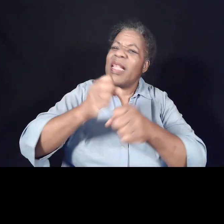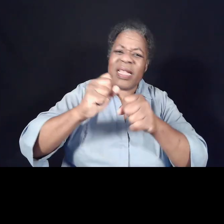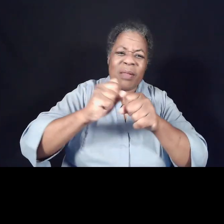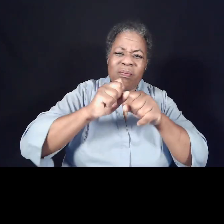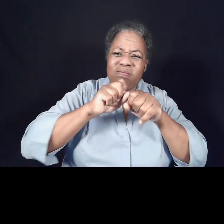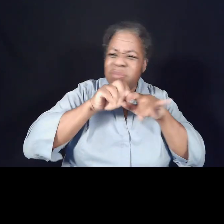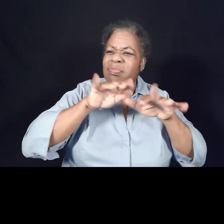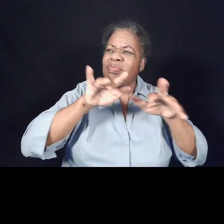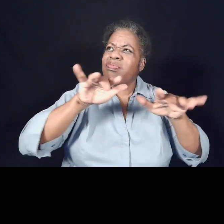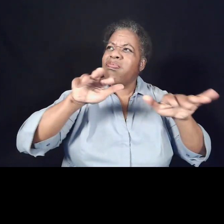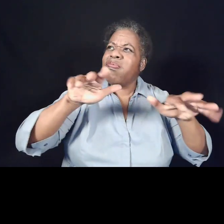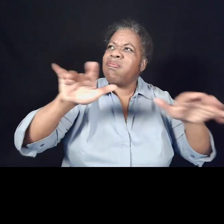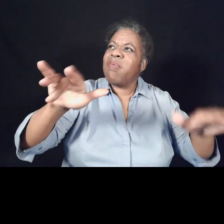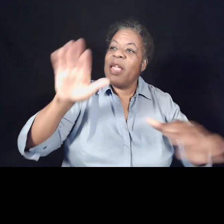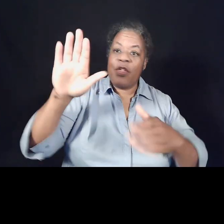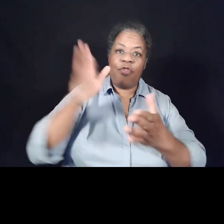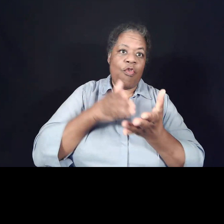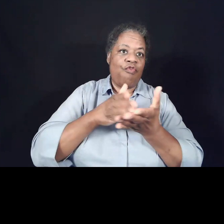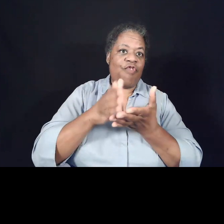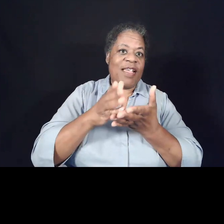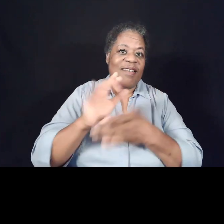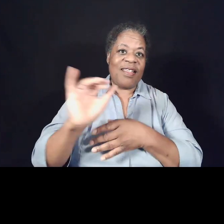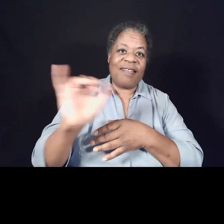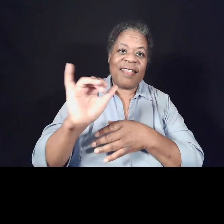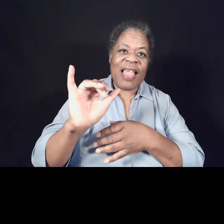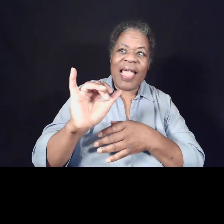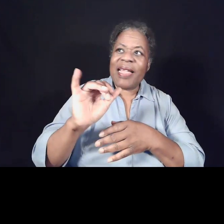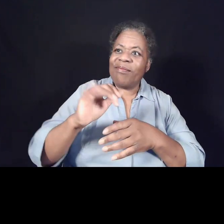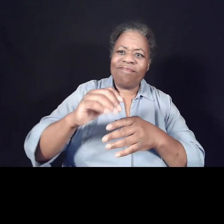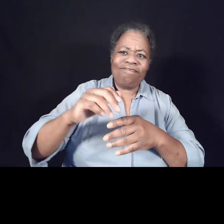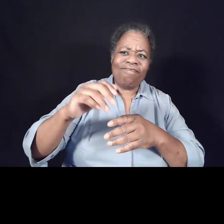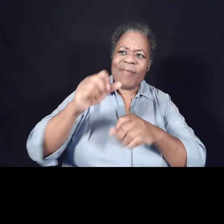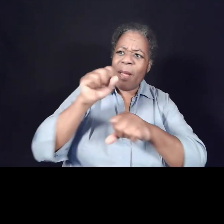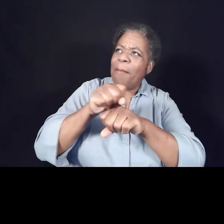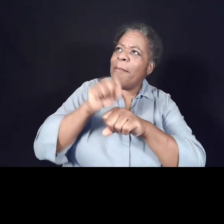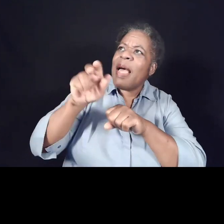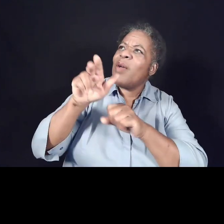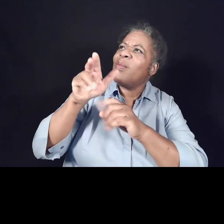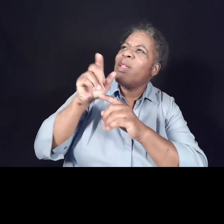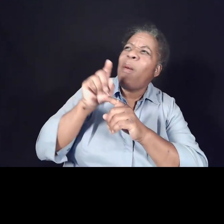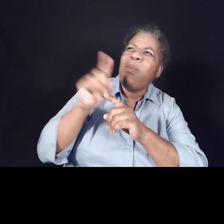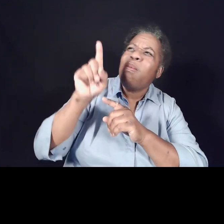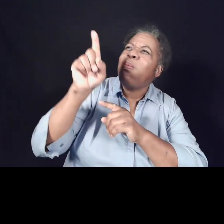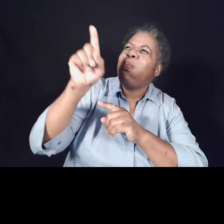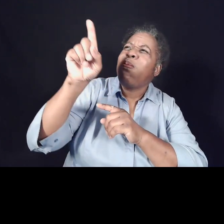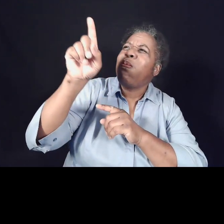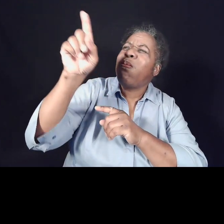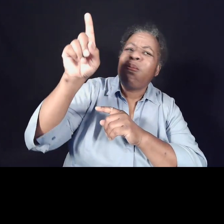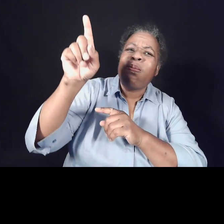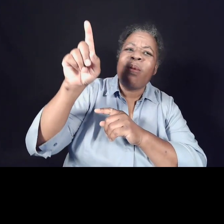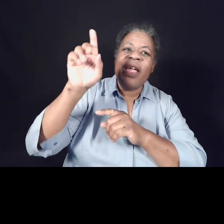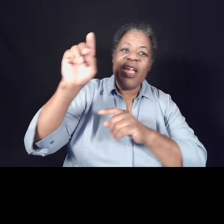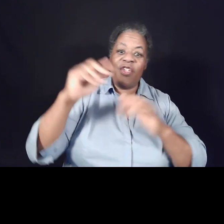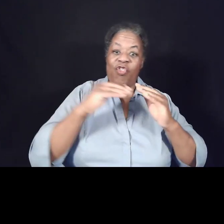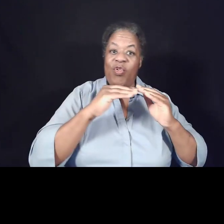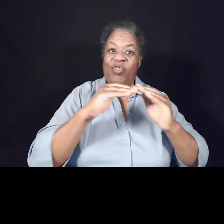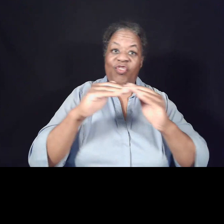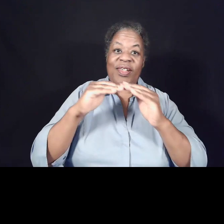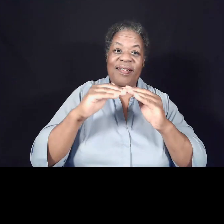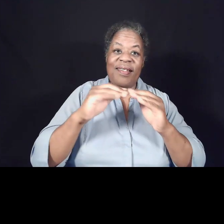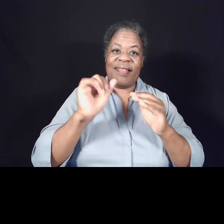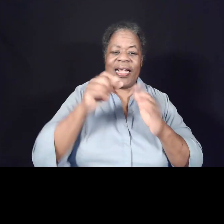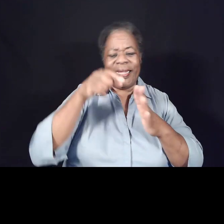Your righteousness is like the highest mountains. Your justice like the great